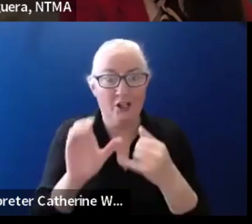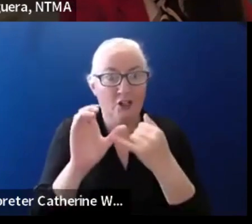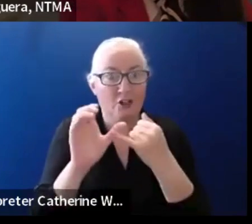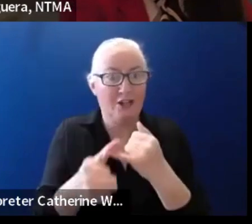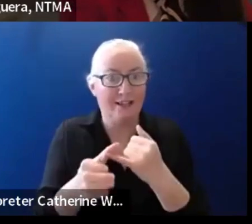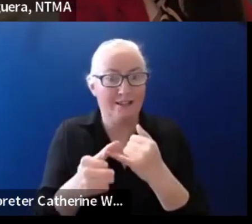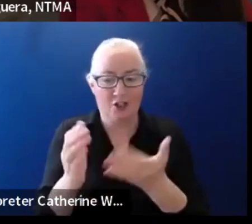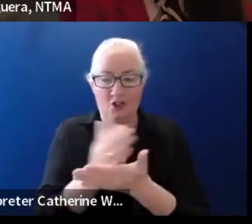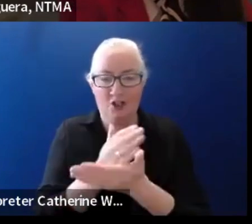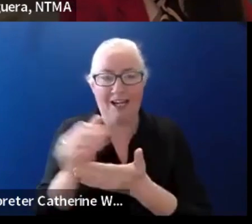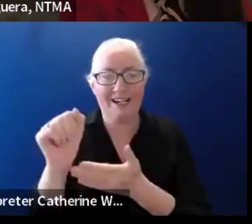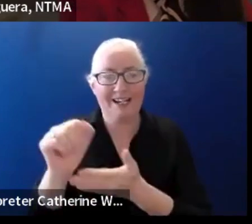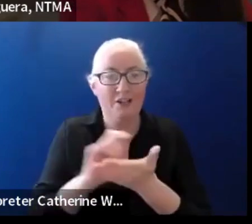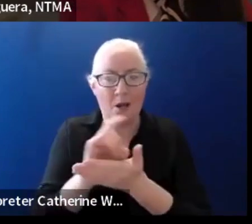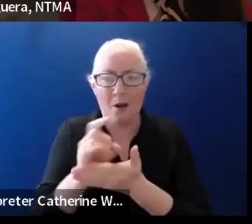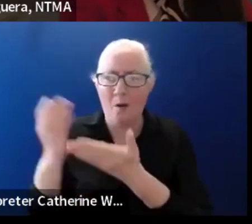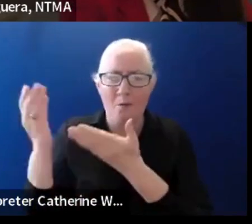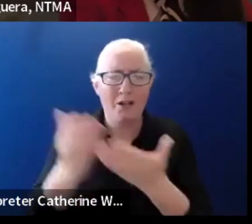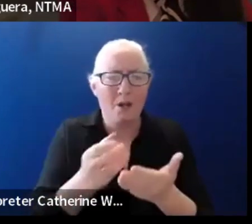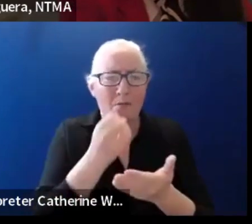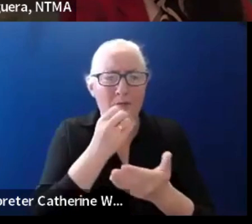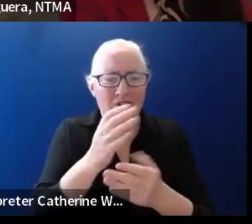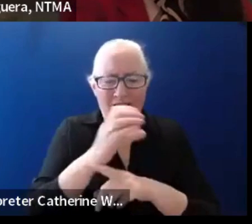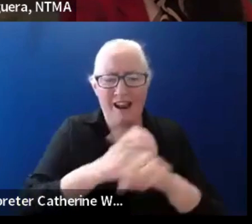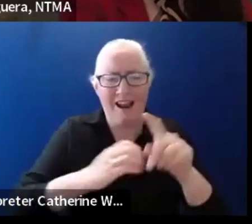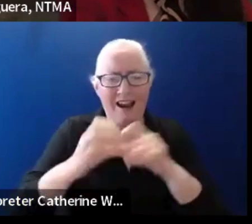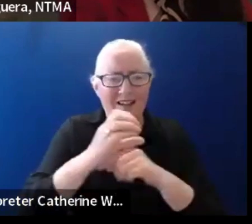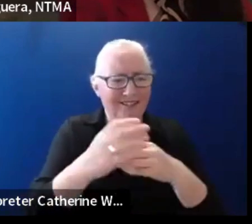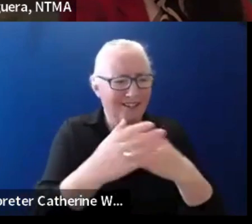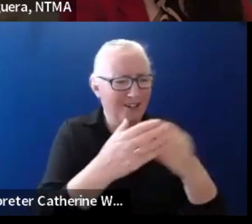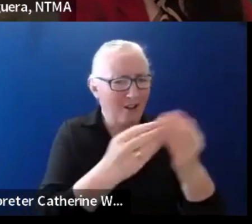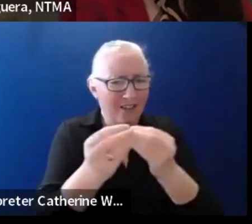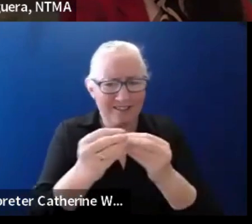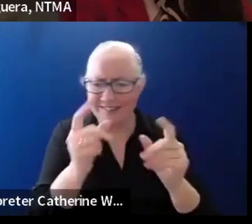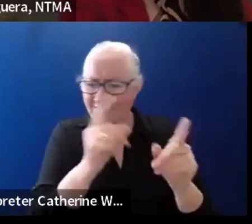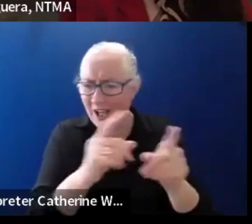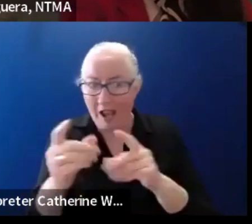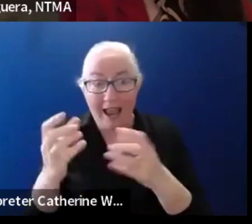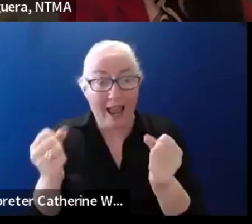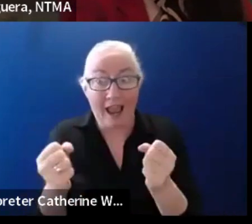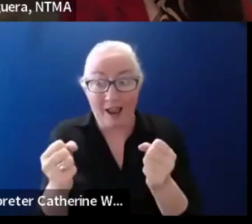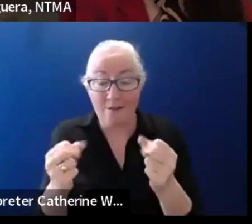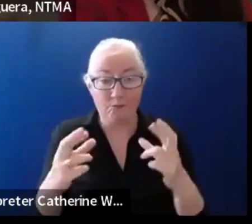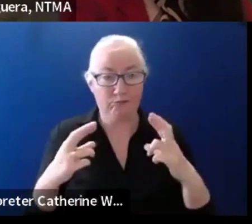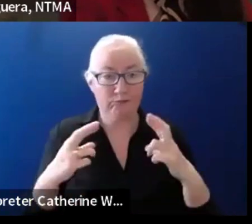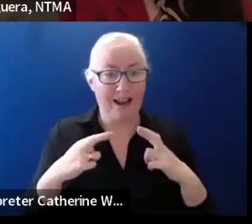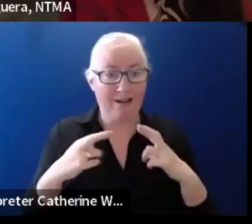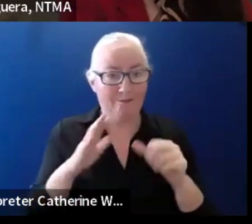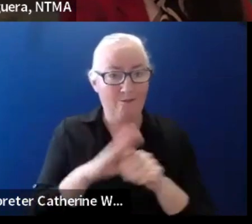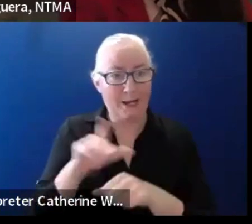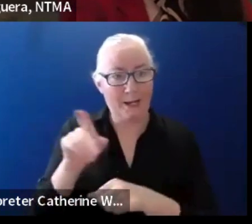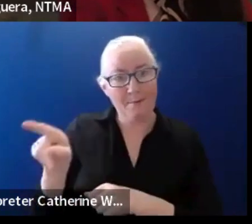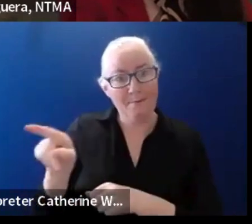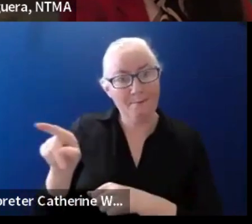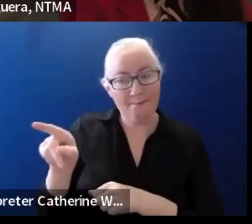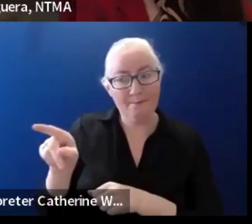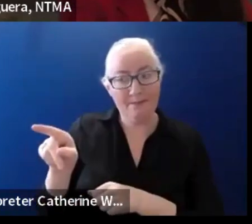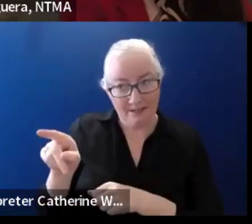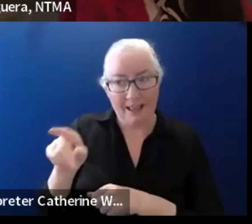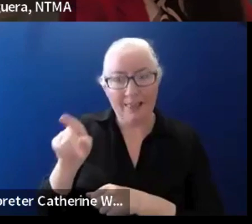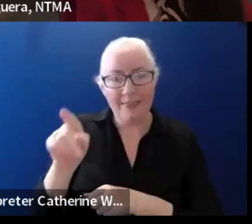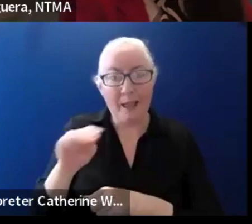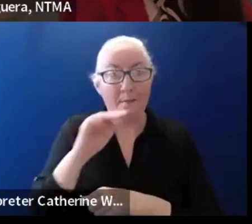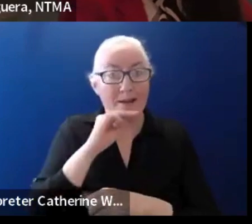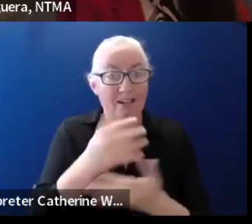heritage. He brought in these beautiful cultural artifacts and, that were such a source of pride for him. And I think, that meant